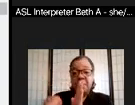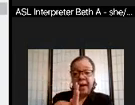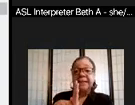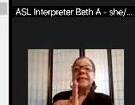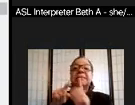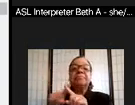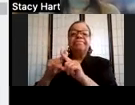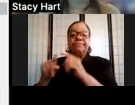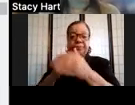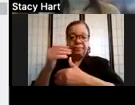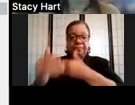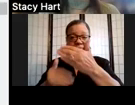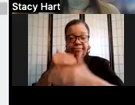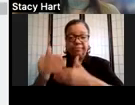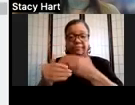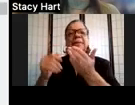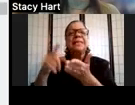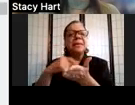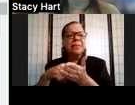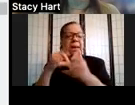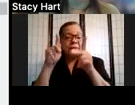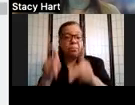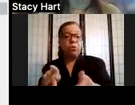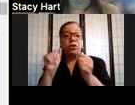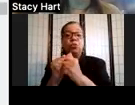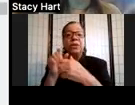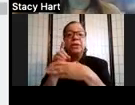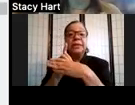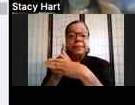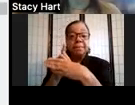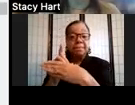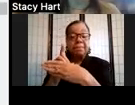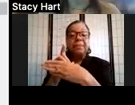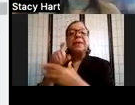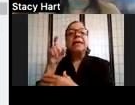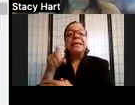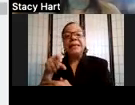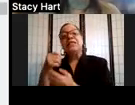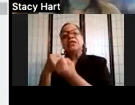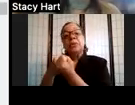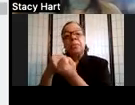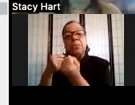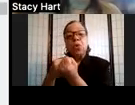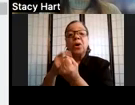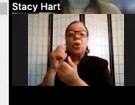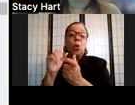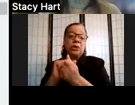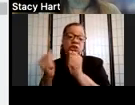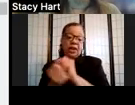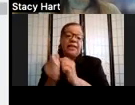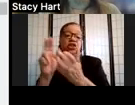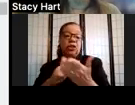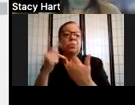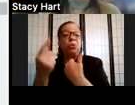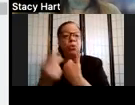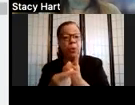procedures. Sometimes a person with a disability needs a support or a change in the program or